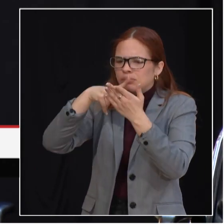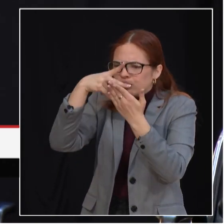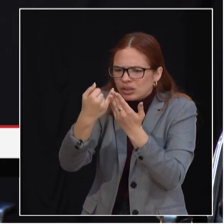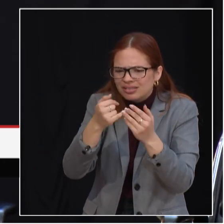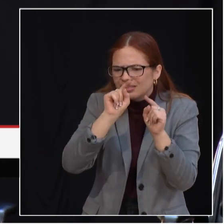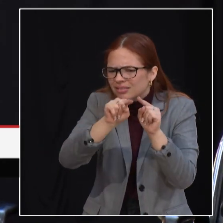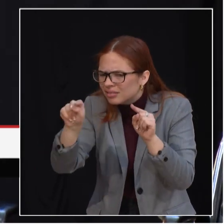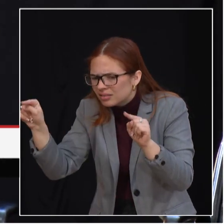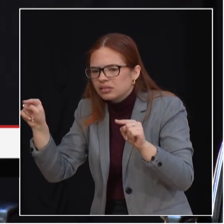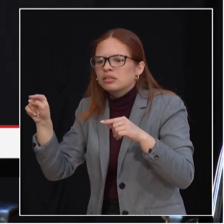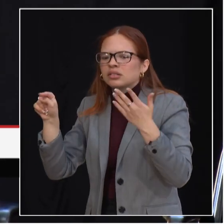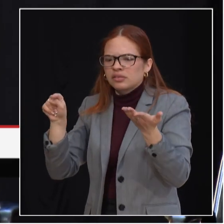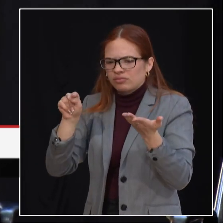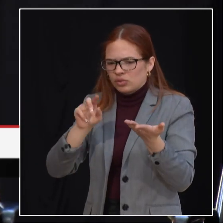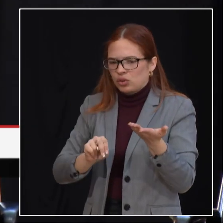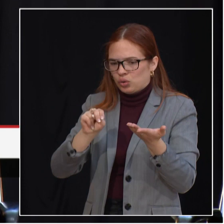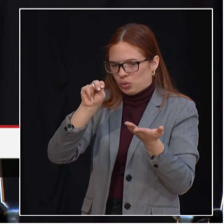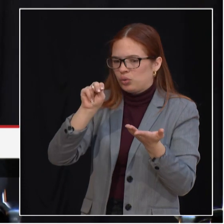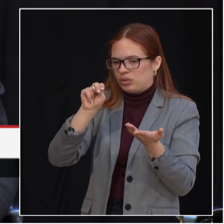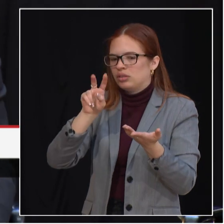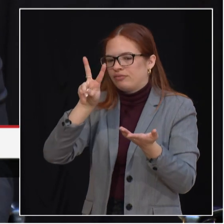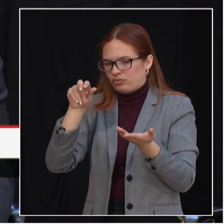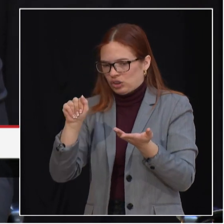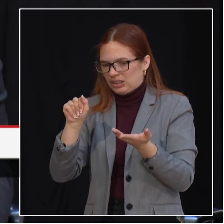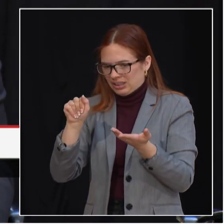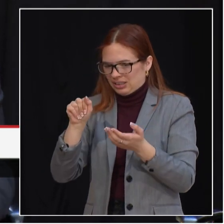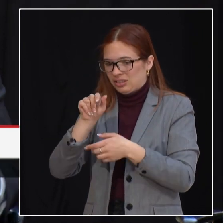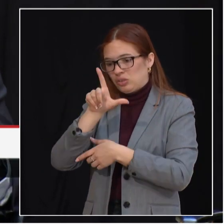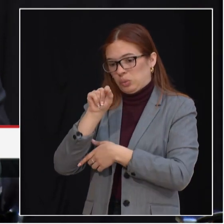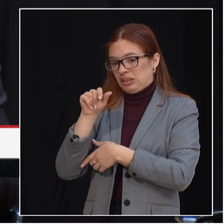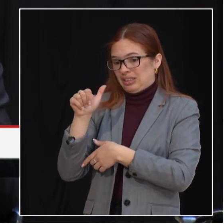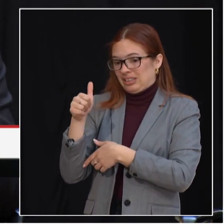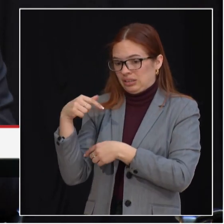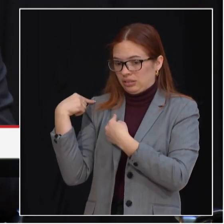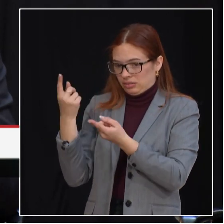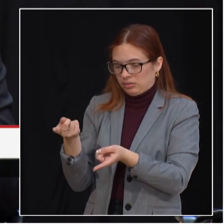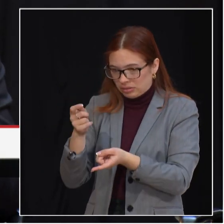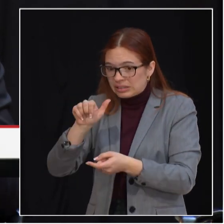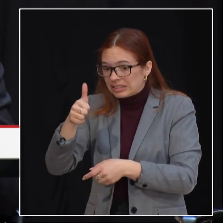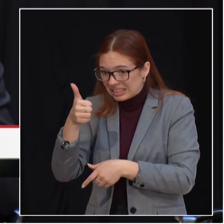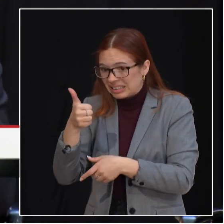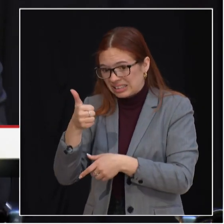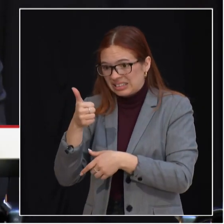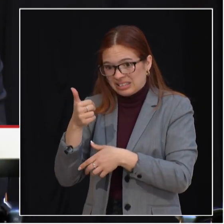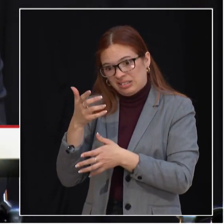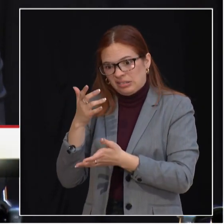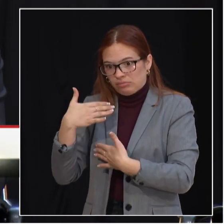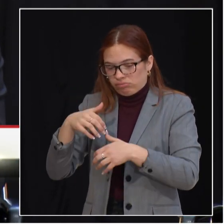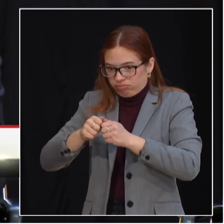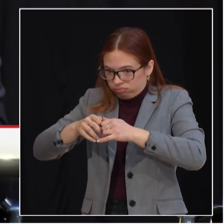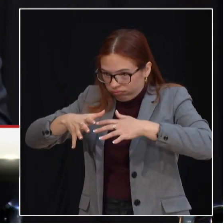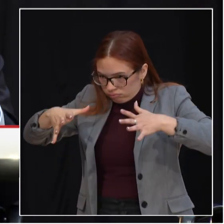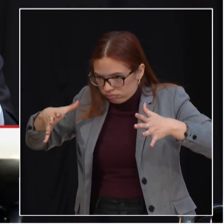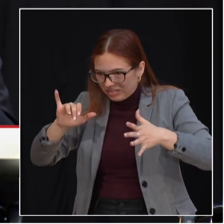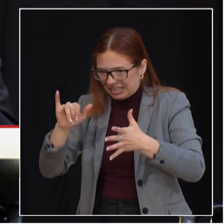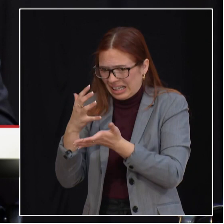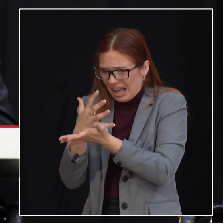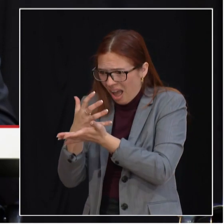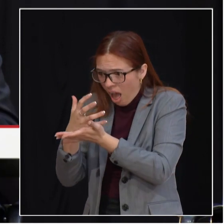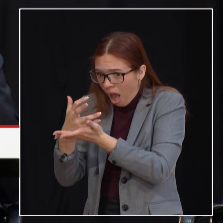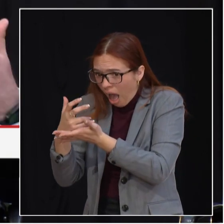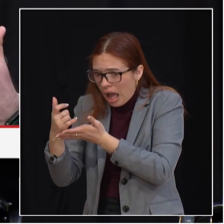Virginia since 2010. We're expanding and sort of ran out of space in our current office, and if we have to